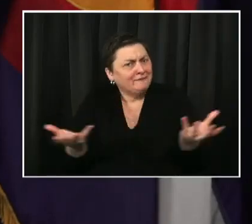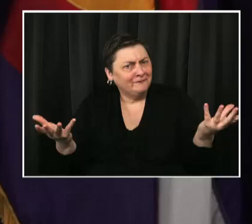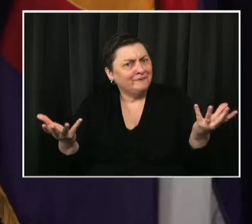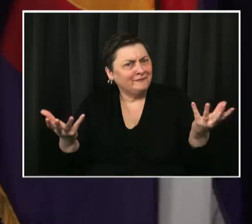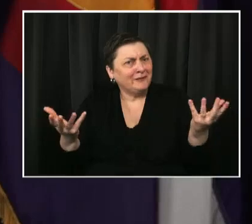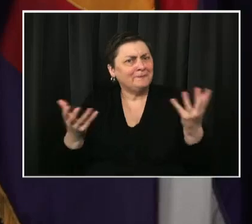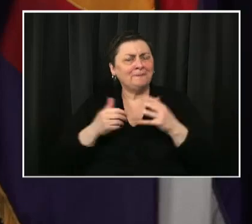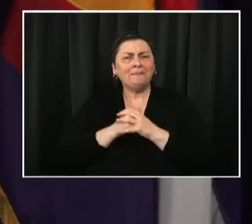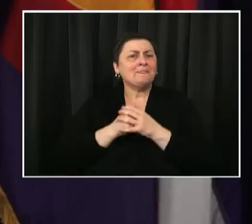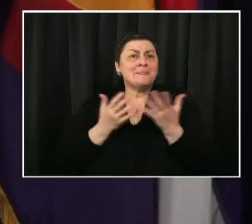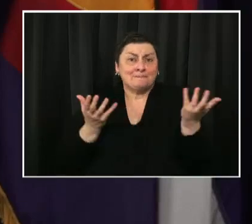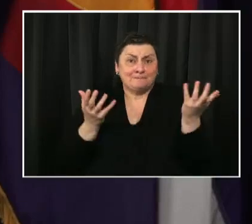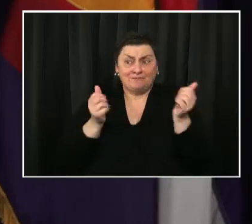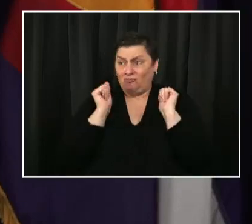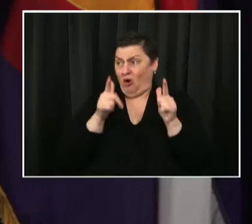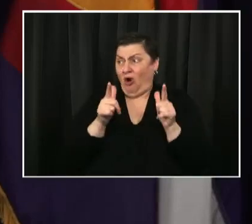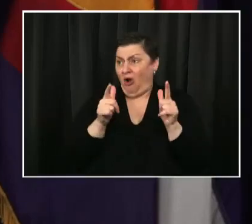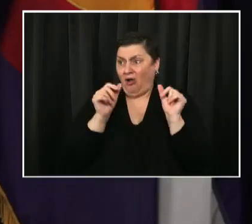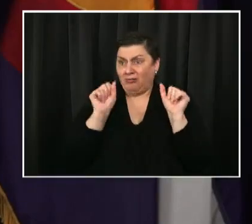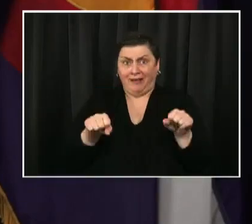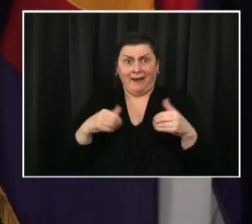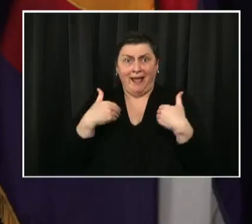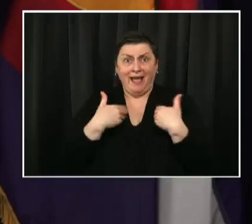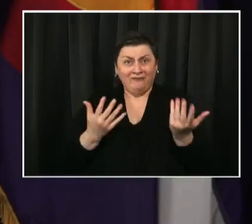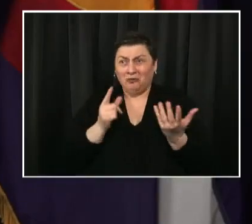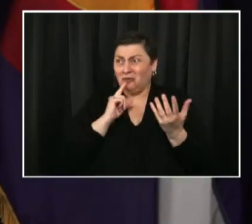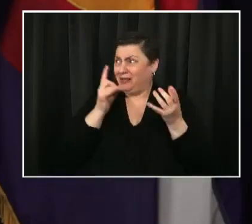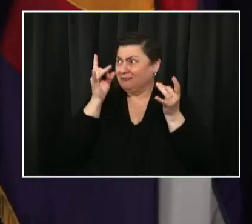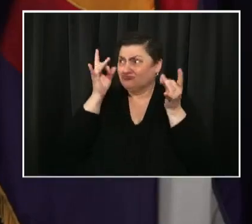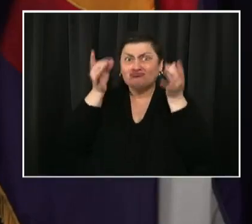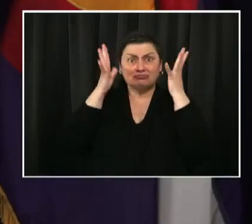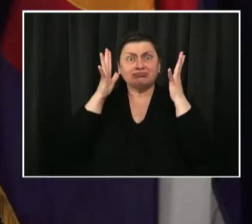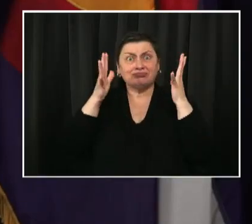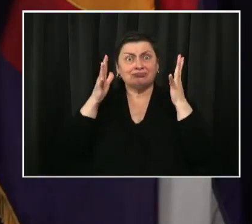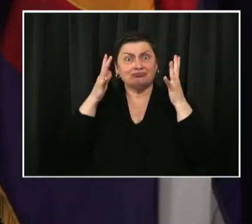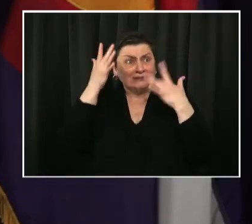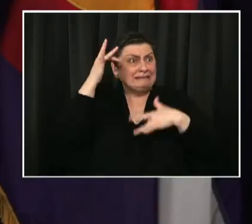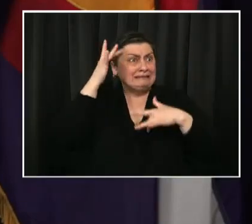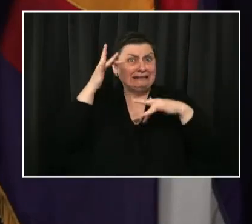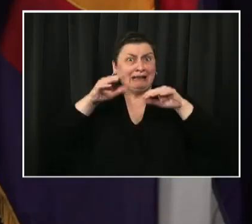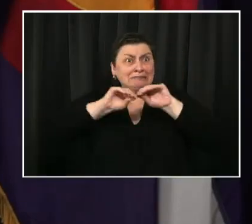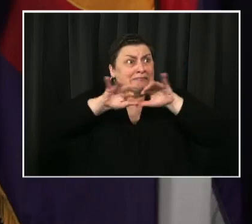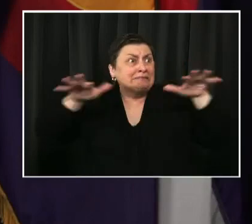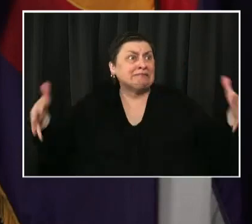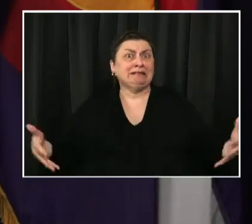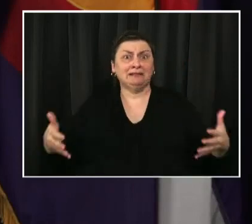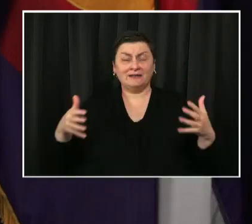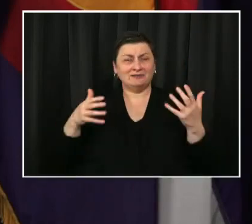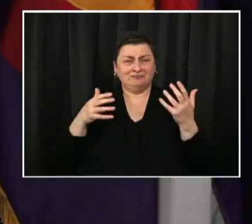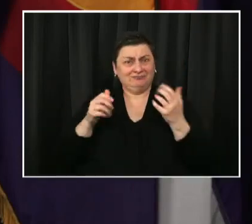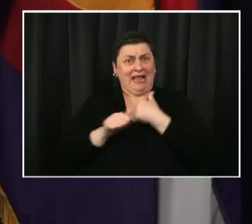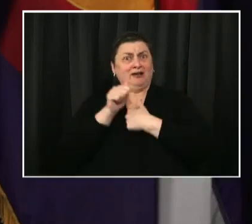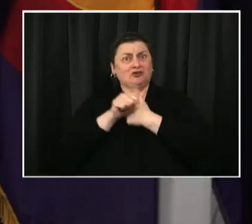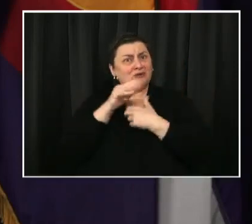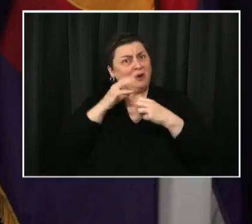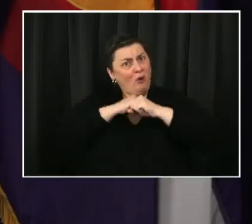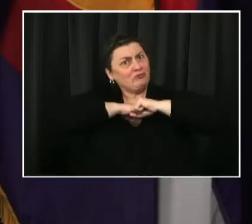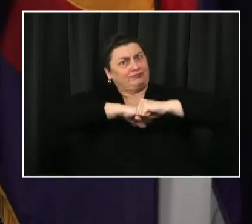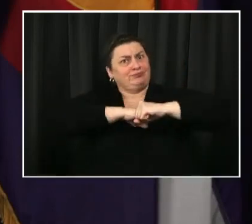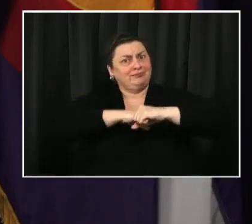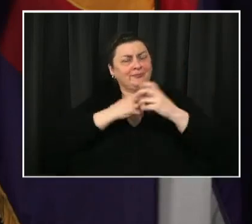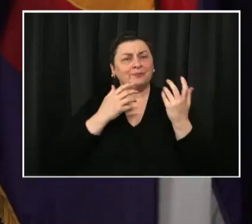live. It's available to everyone here because this is a public health crisis. We want it to be available to you. So if you're 16 up, and in 2 days it'll be 15